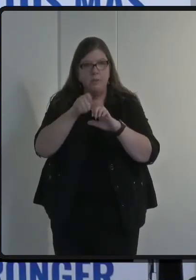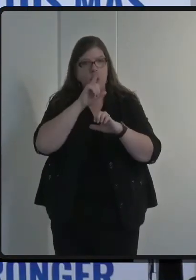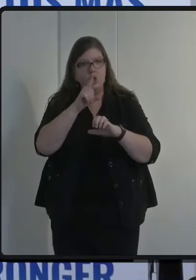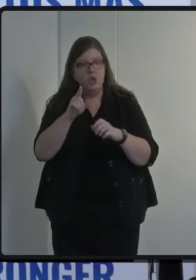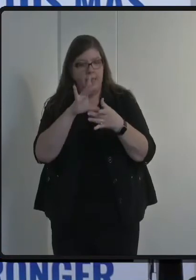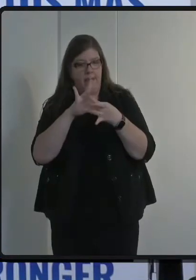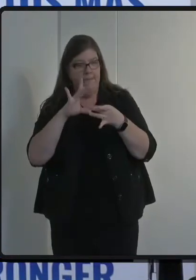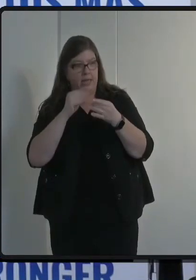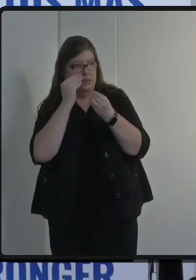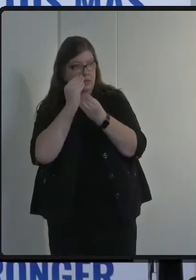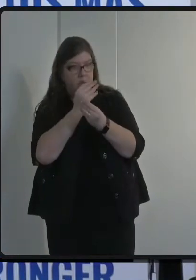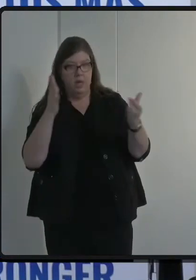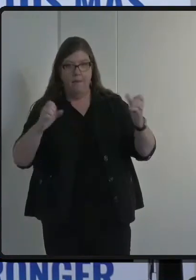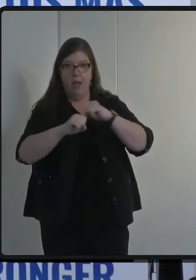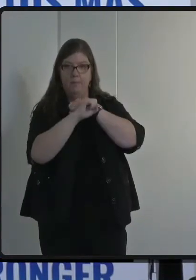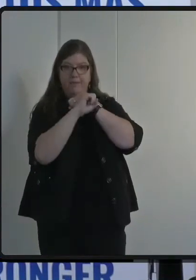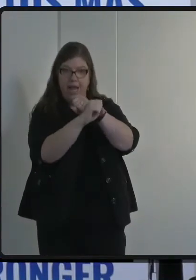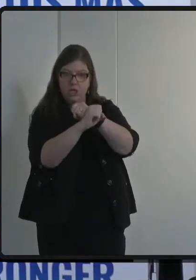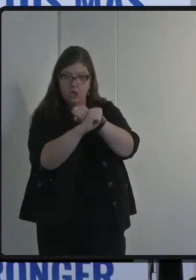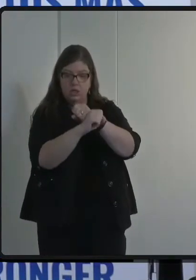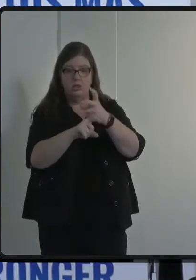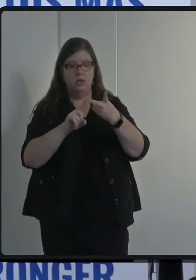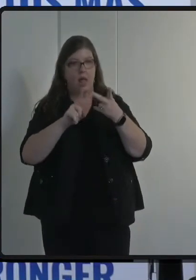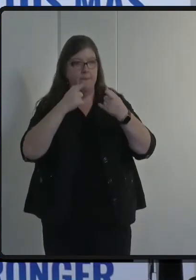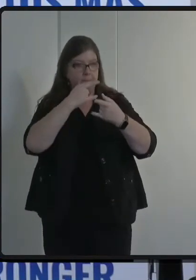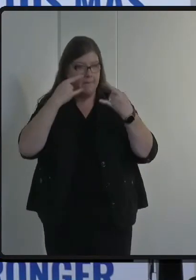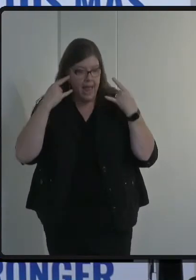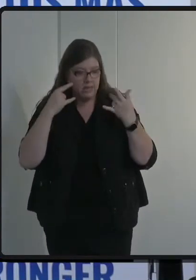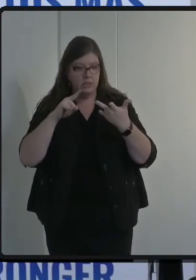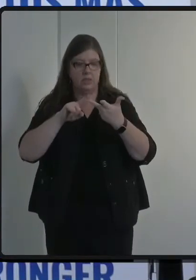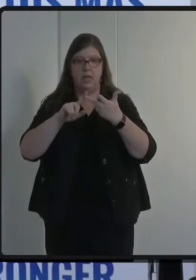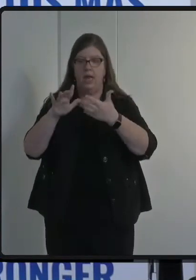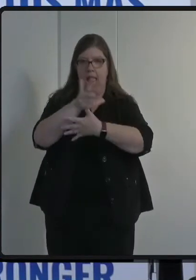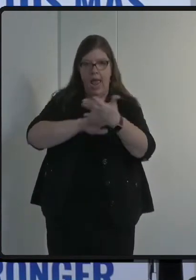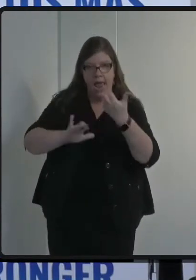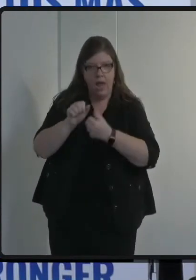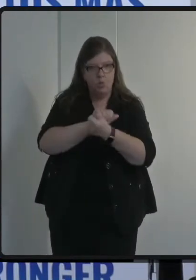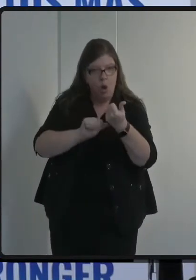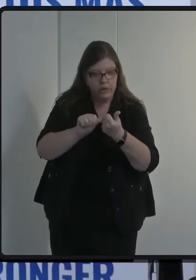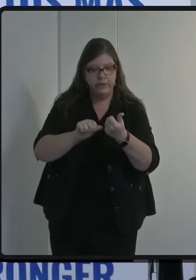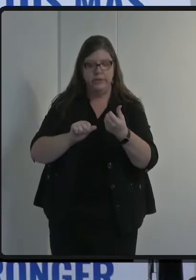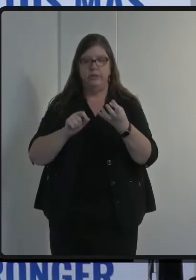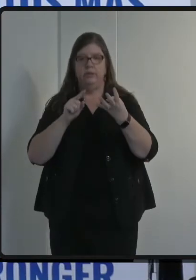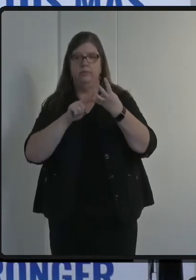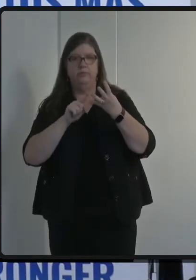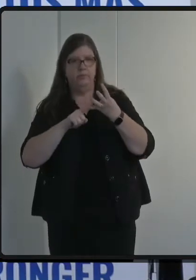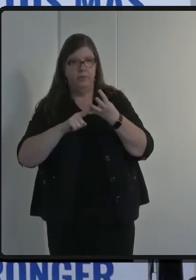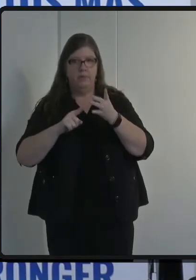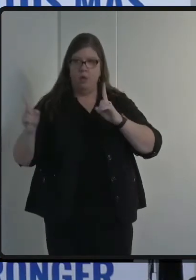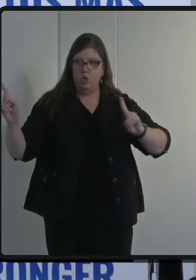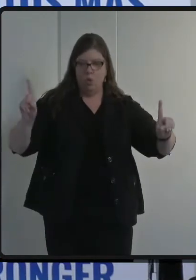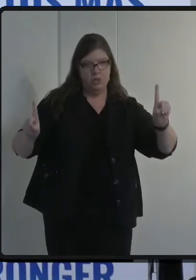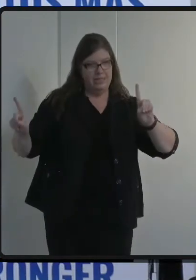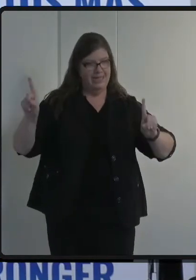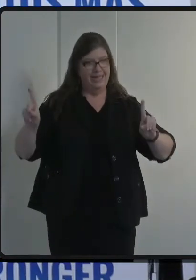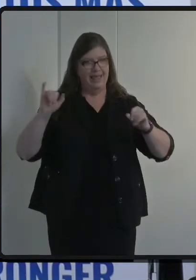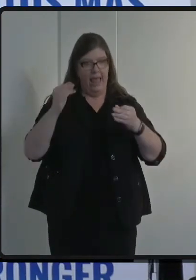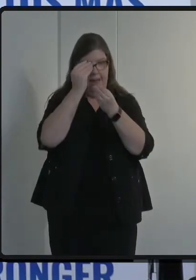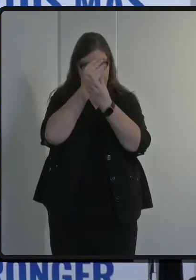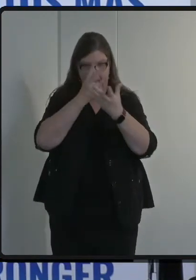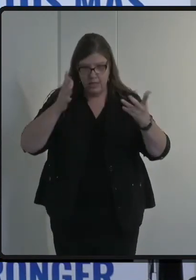message about the prevention, about masking, about hand washing, about social distancing